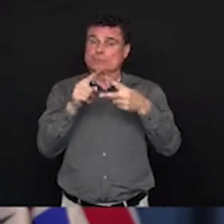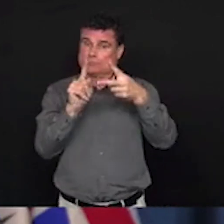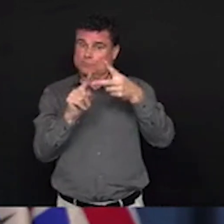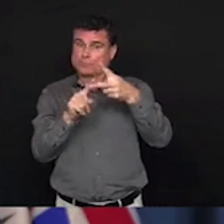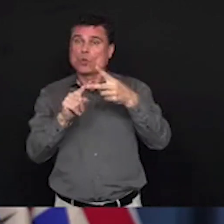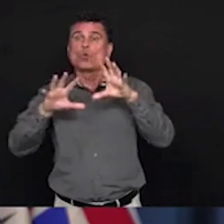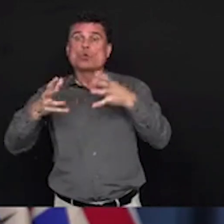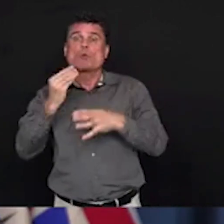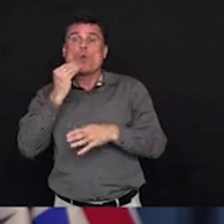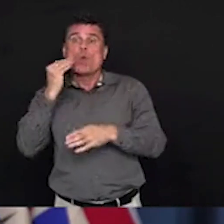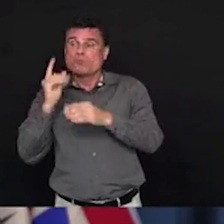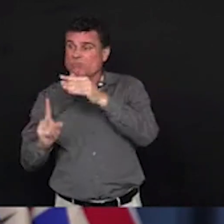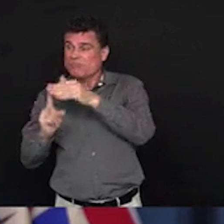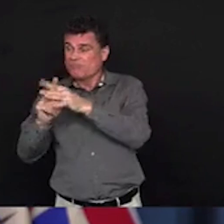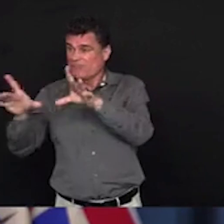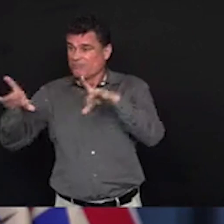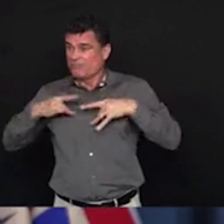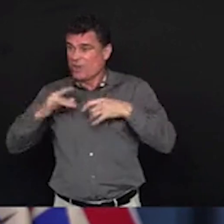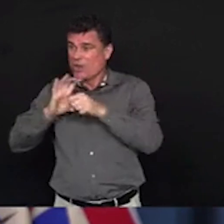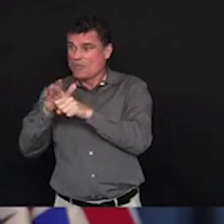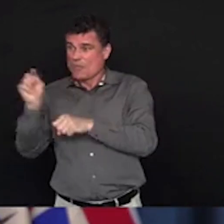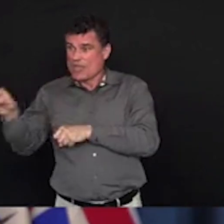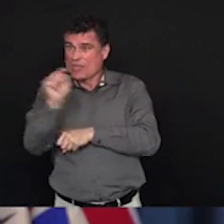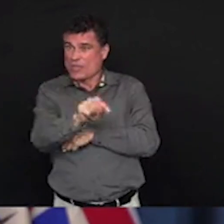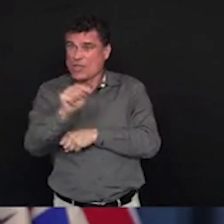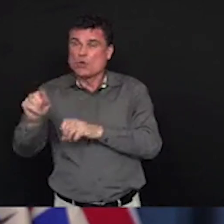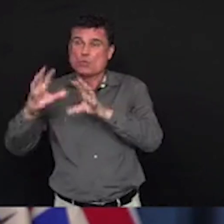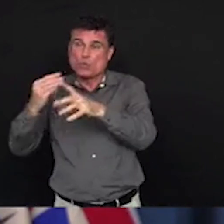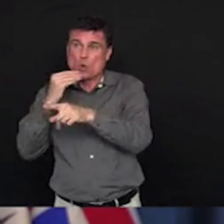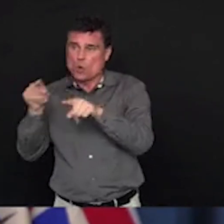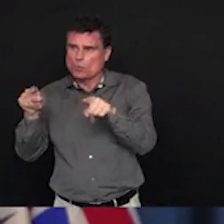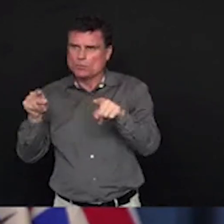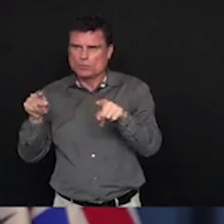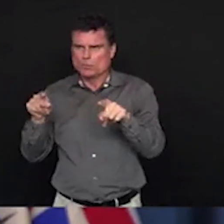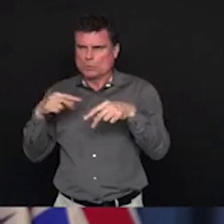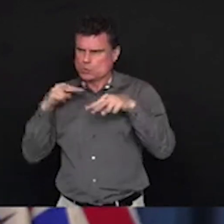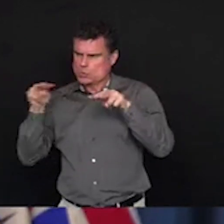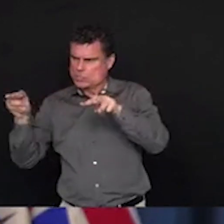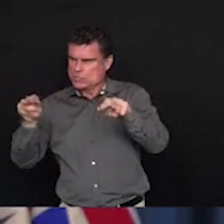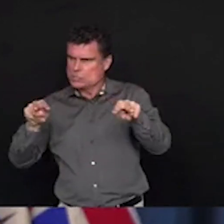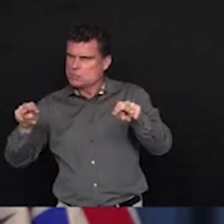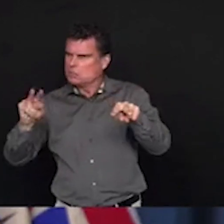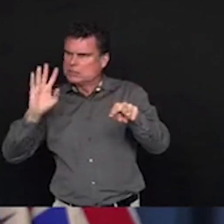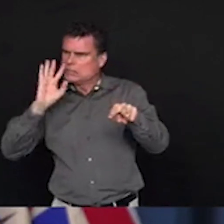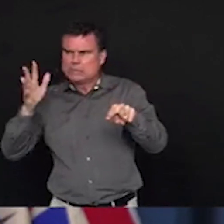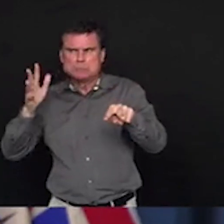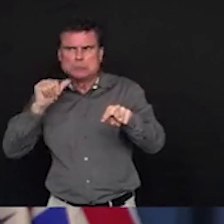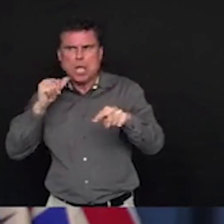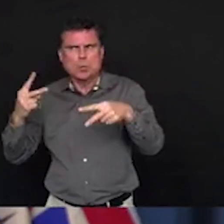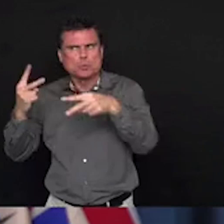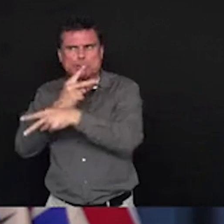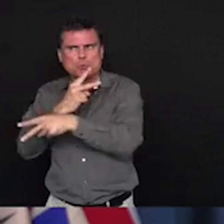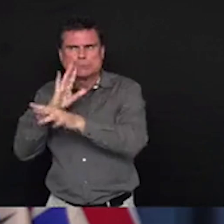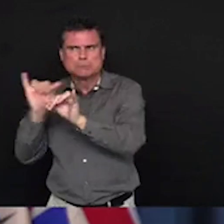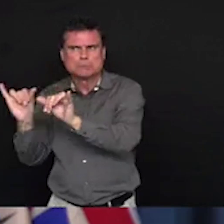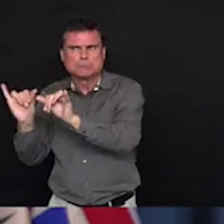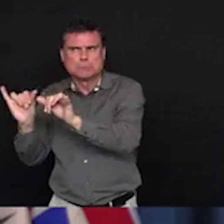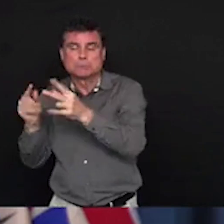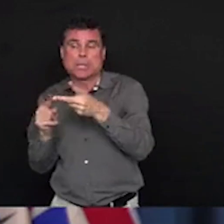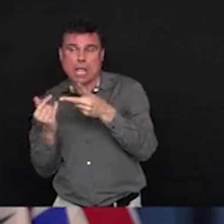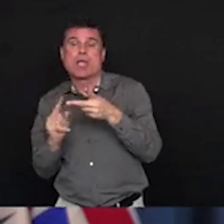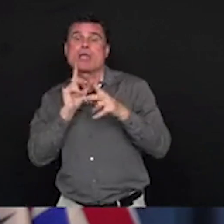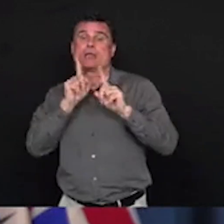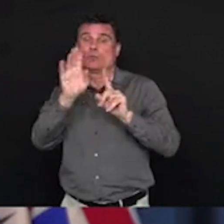2 weeks, but most people start to become ill within 4 to 7 days. So we will be getting through next week